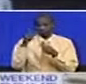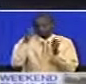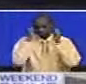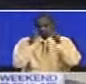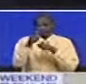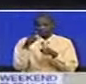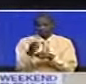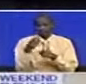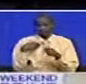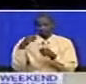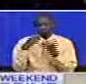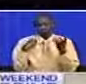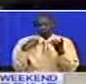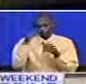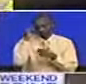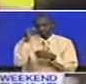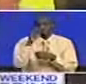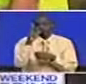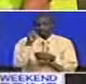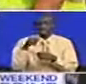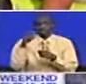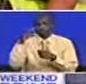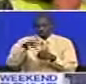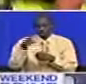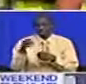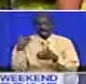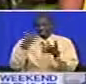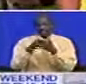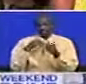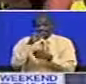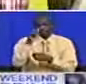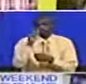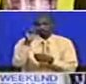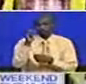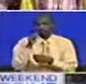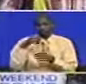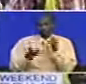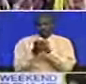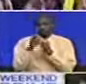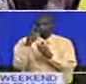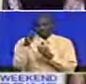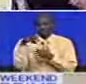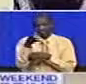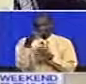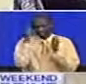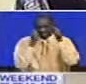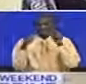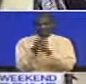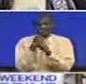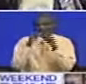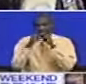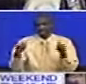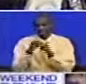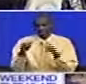unit, originally serving the UN mission in Congo, has arrived in Juba to reinforce the UN troops already in the camps. The